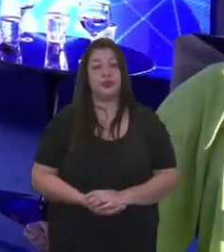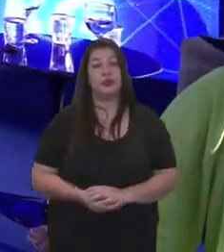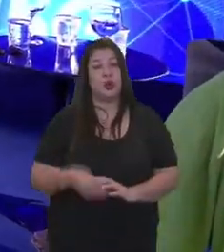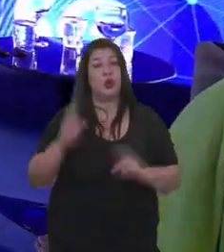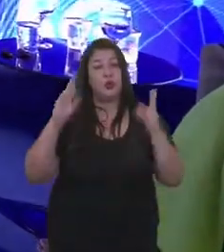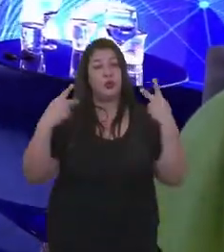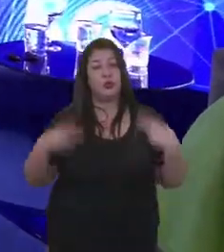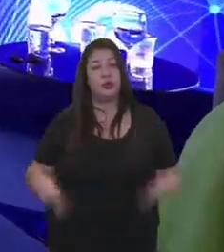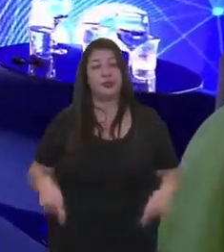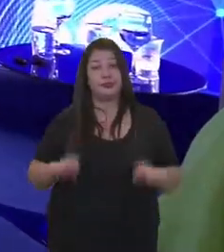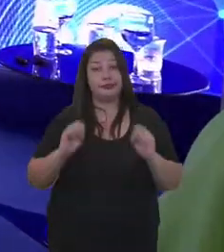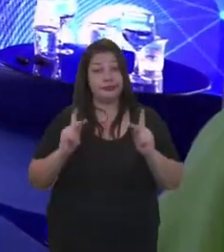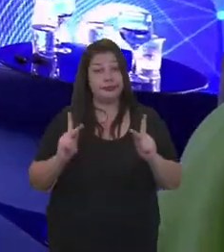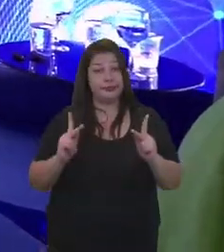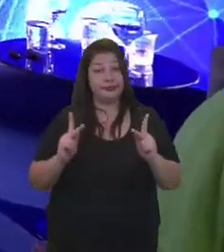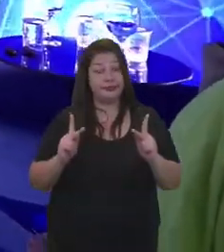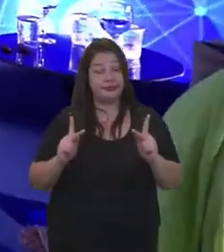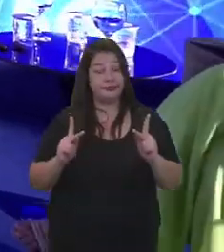as humans.